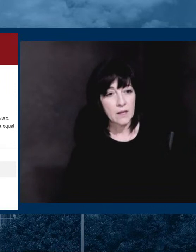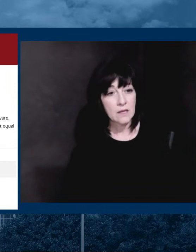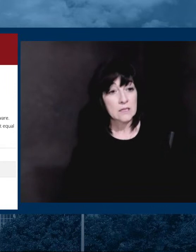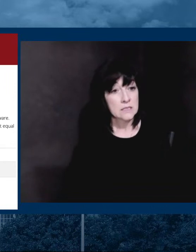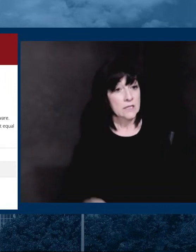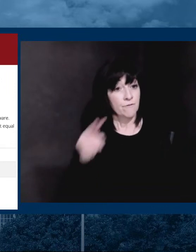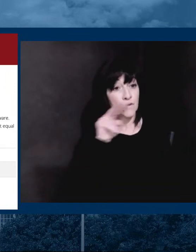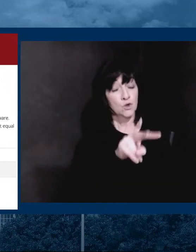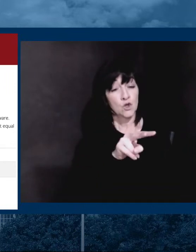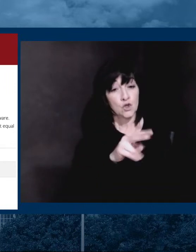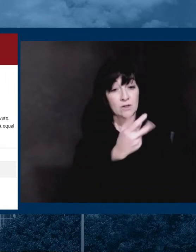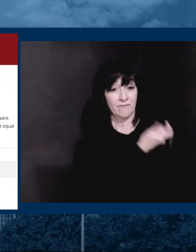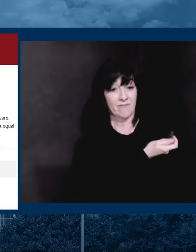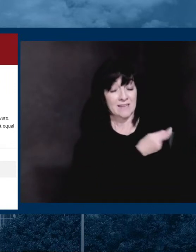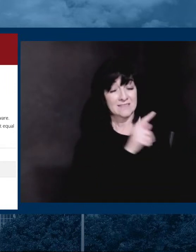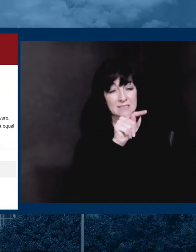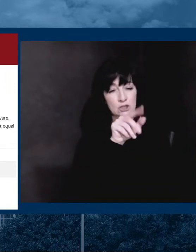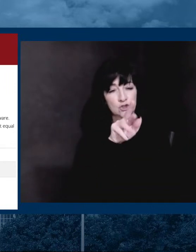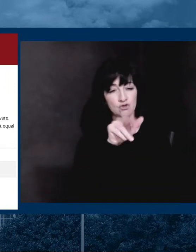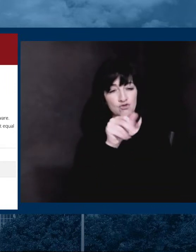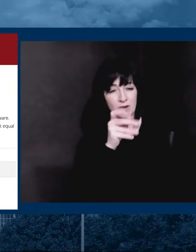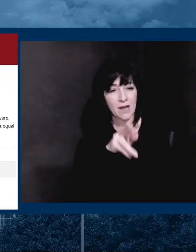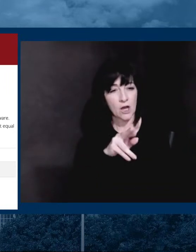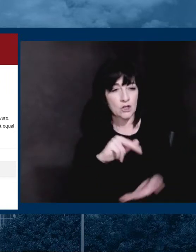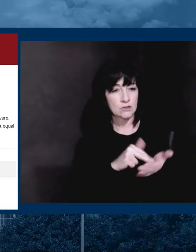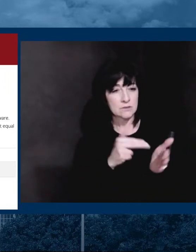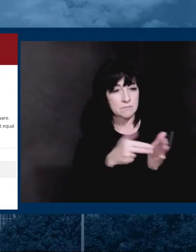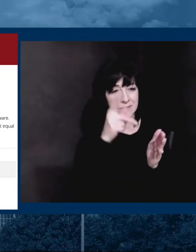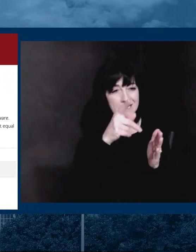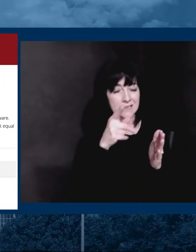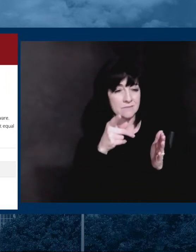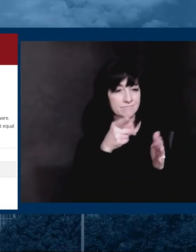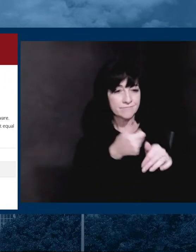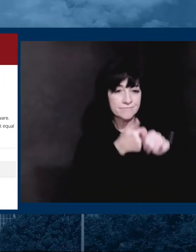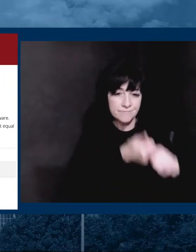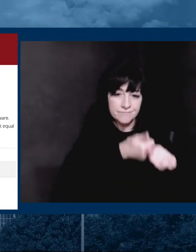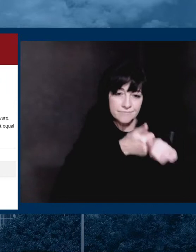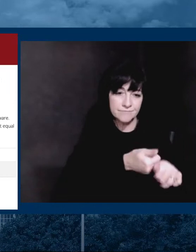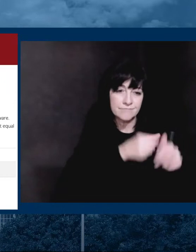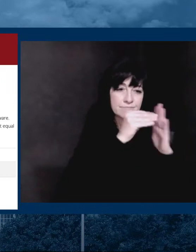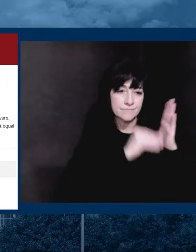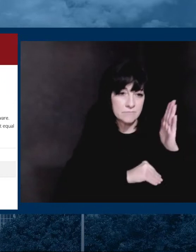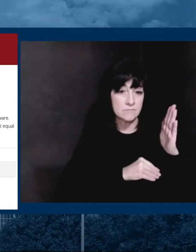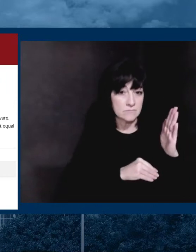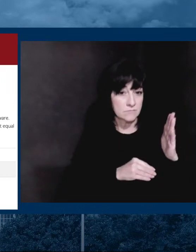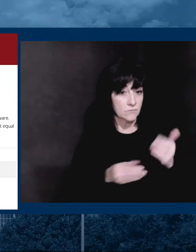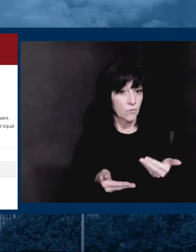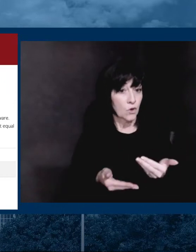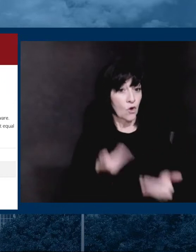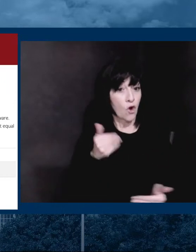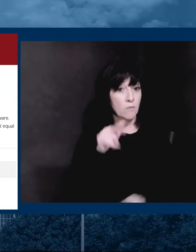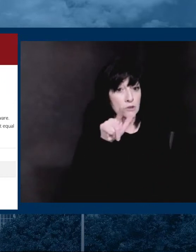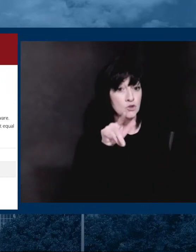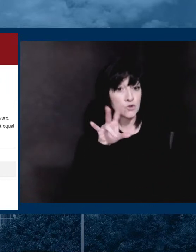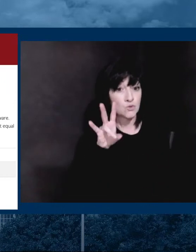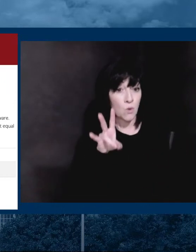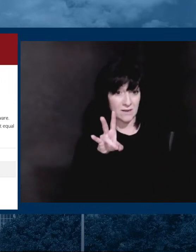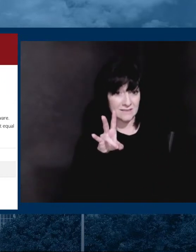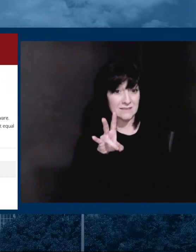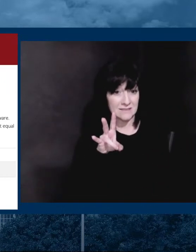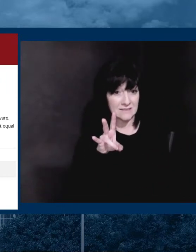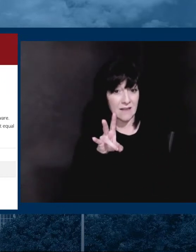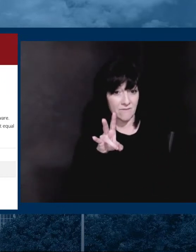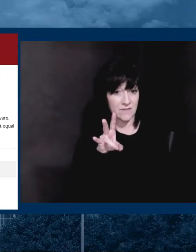vaccine tracker, you can see that about almost 27,000 doses have